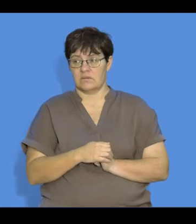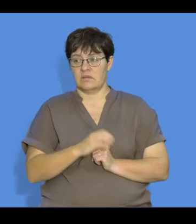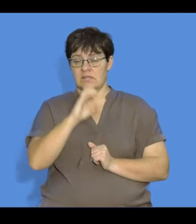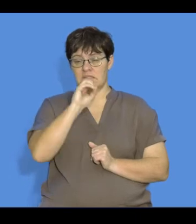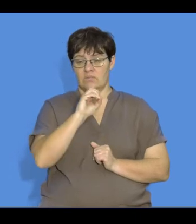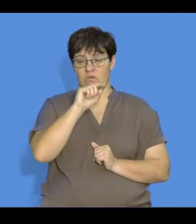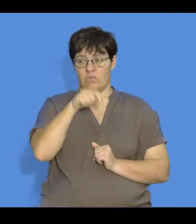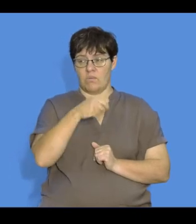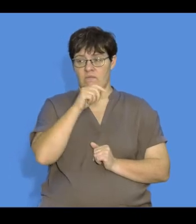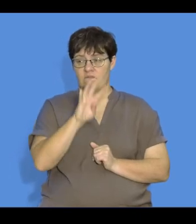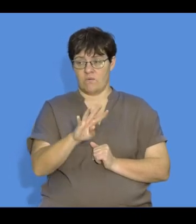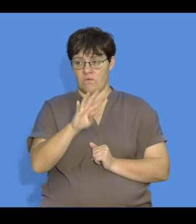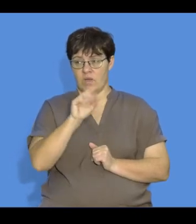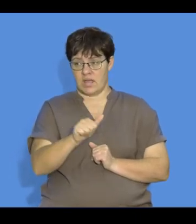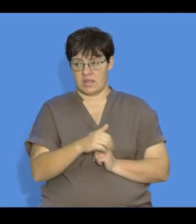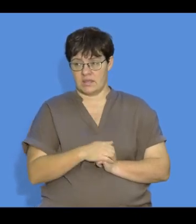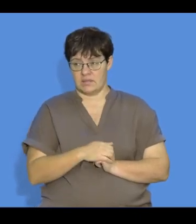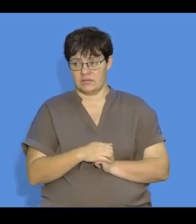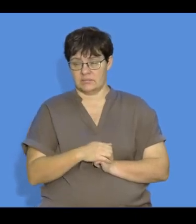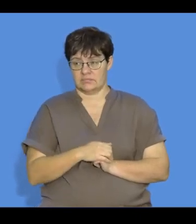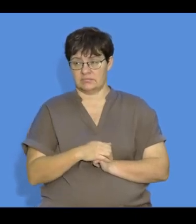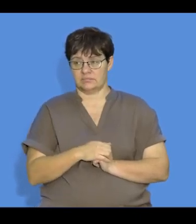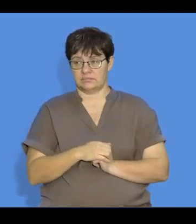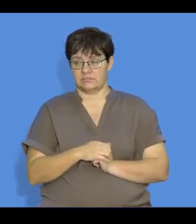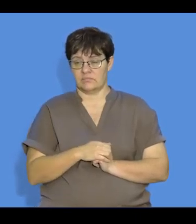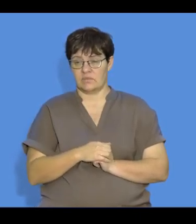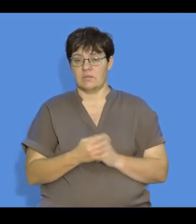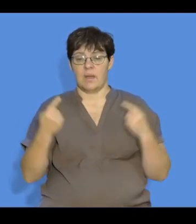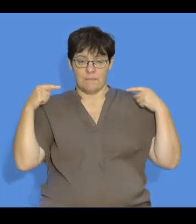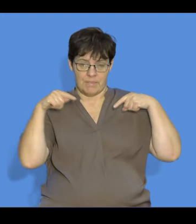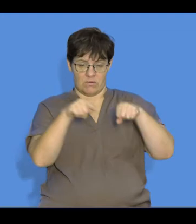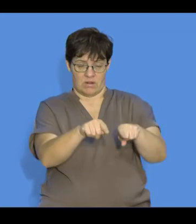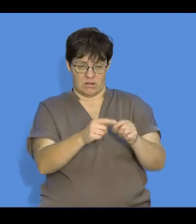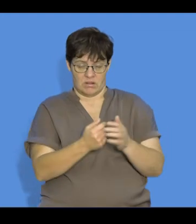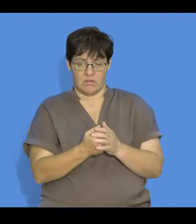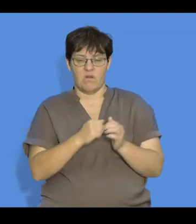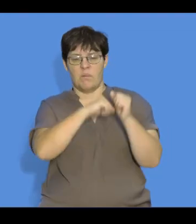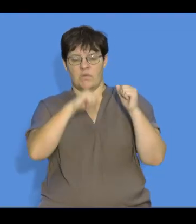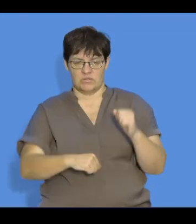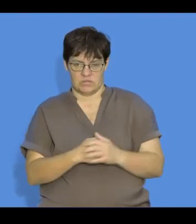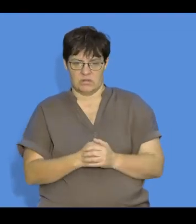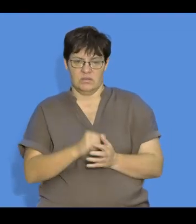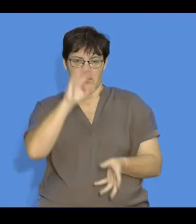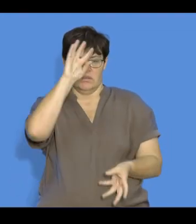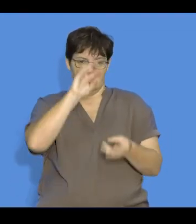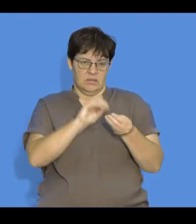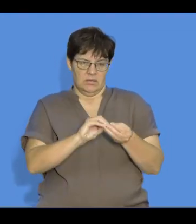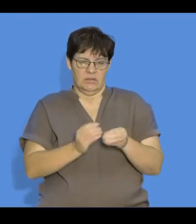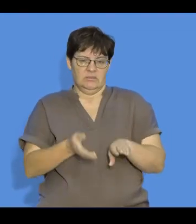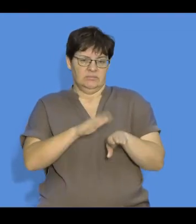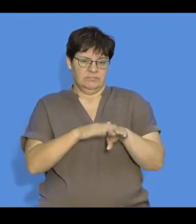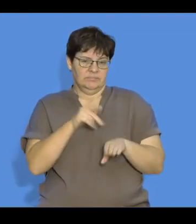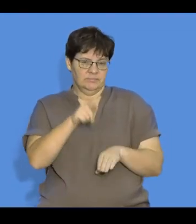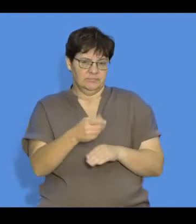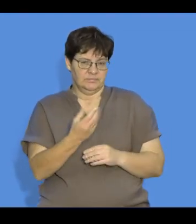0.4 amperes. So this is a parallel combination or a branch. So the total current in this circuit is